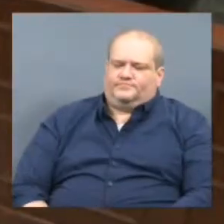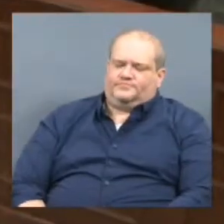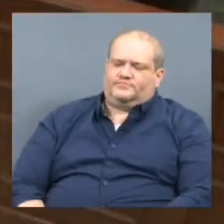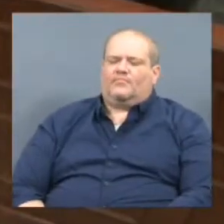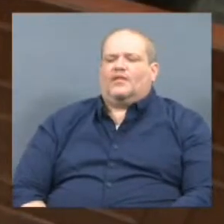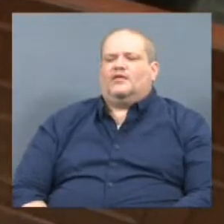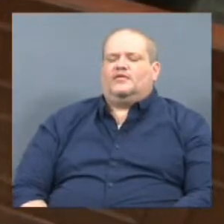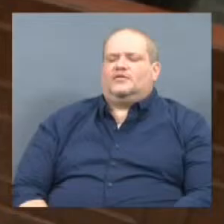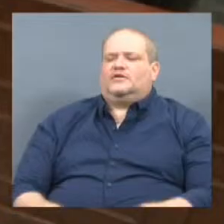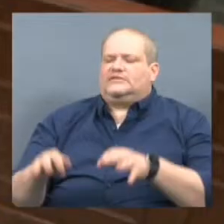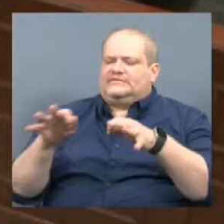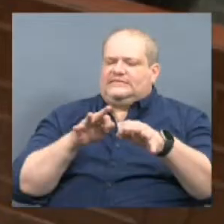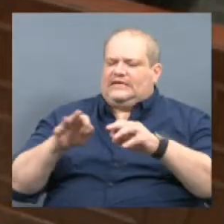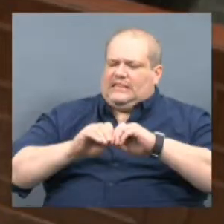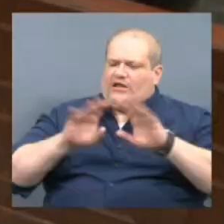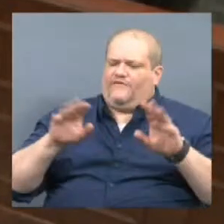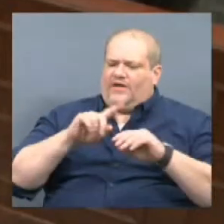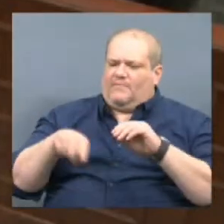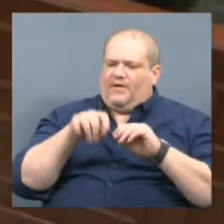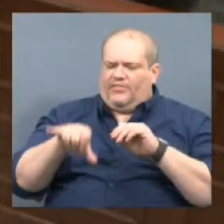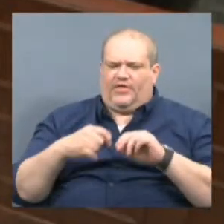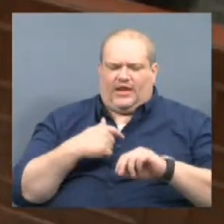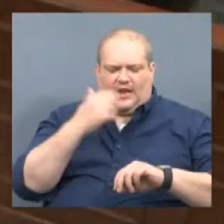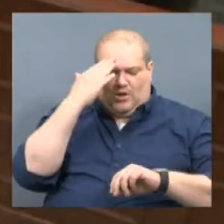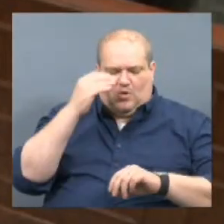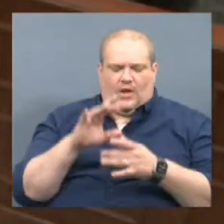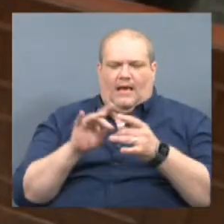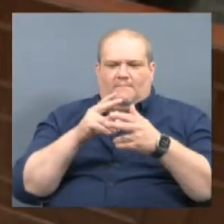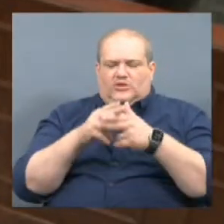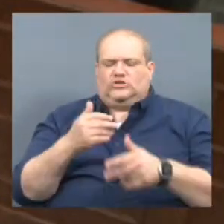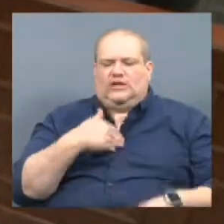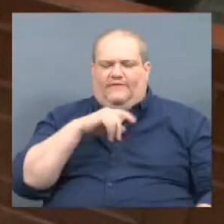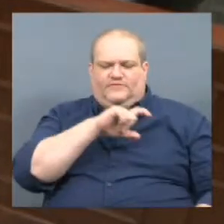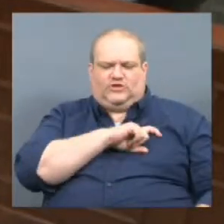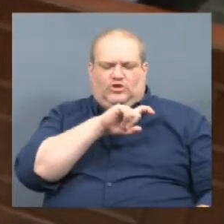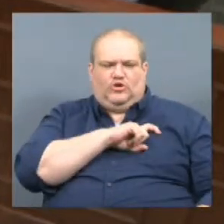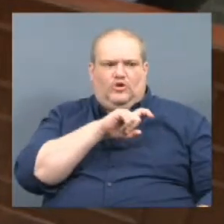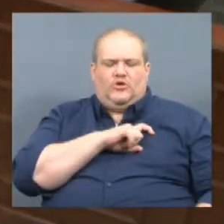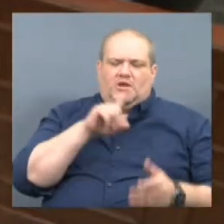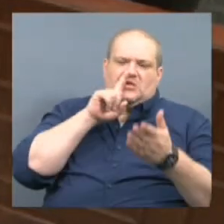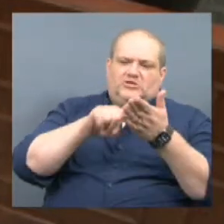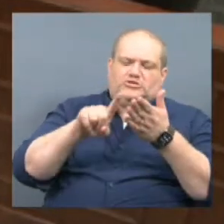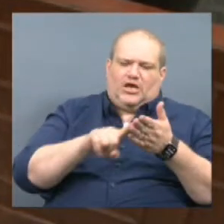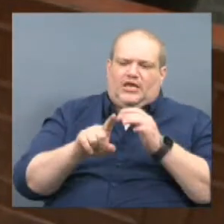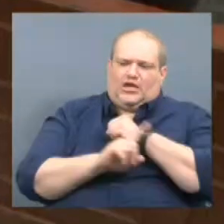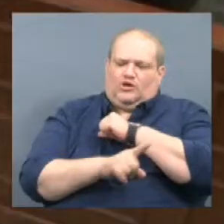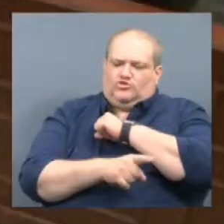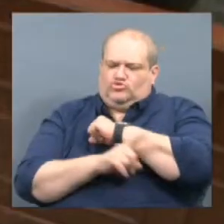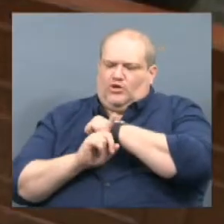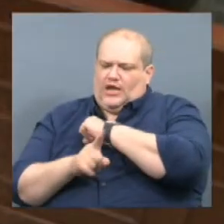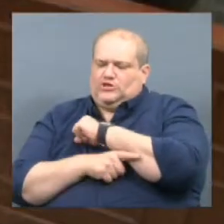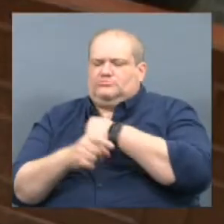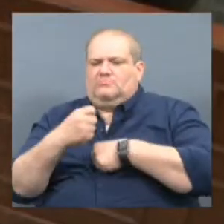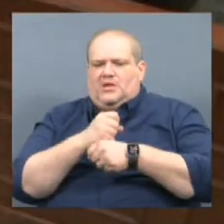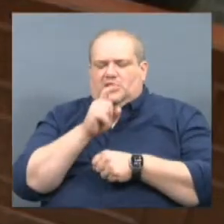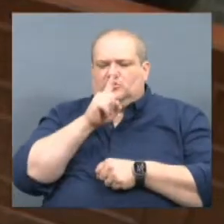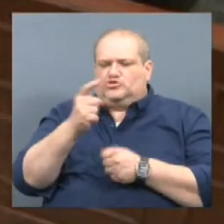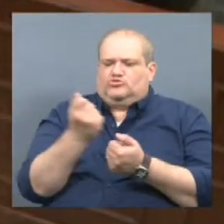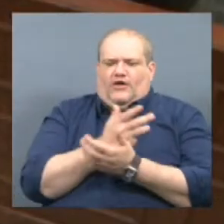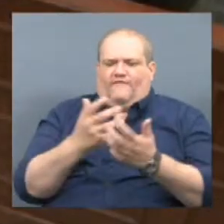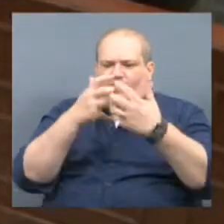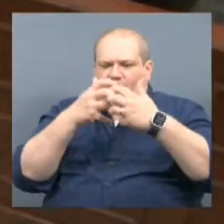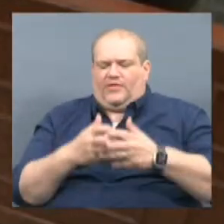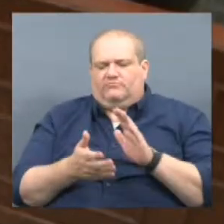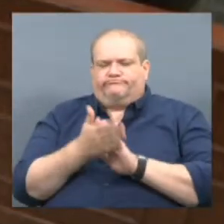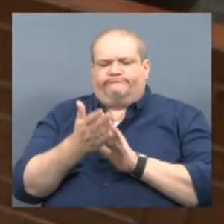you. just to clarify on that, I know I mentioned we will have securities, you know, checking on trash and, you know, making sure that everything's